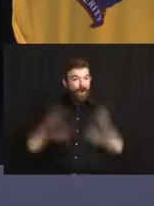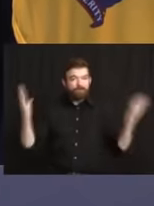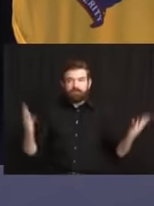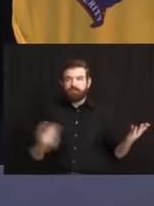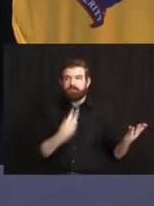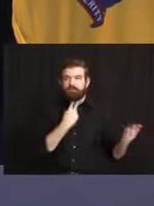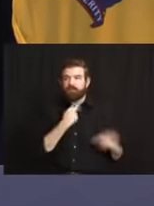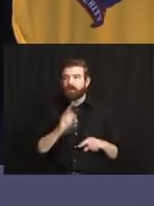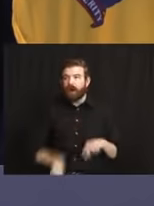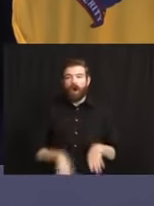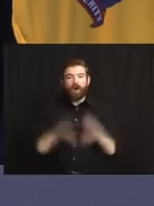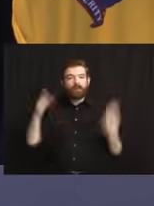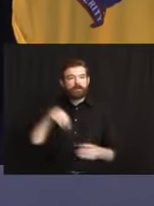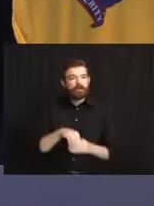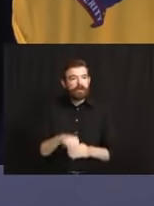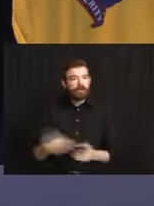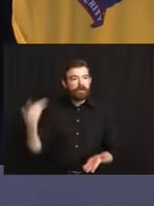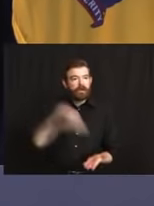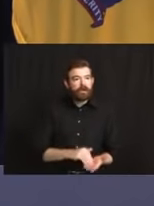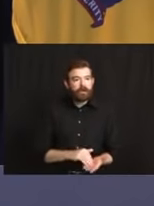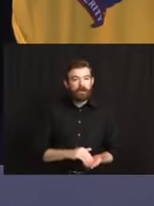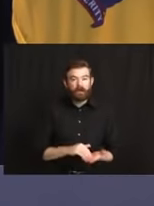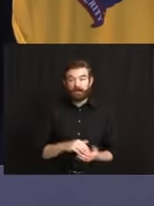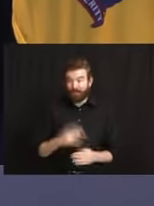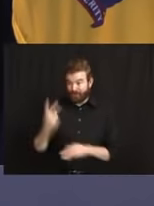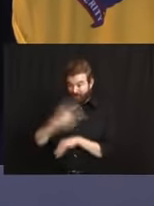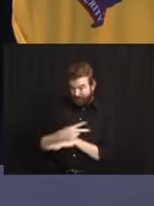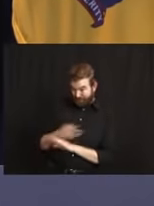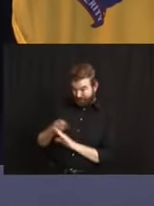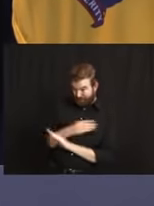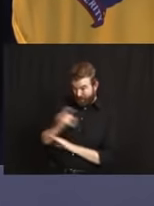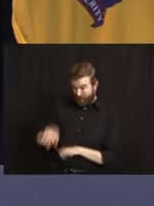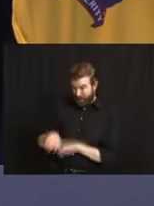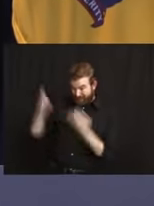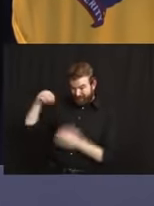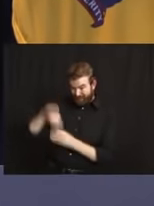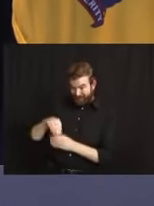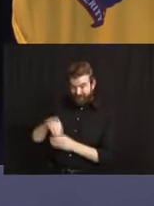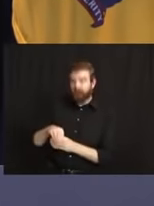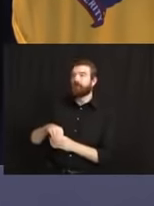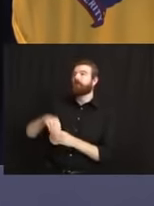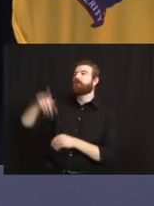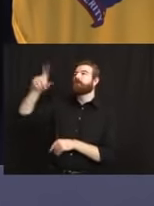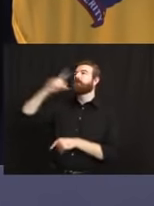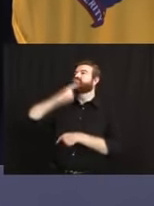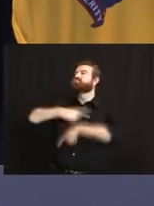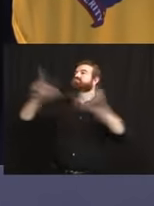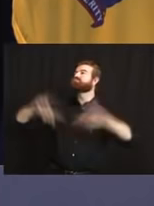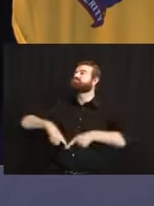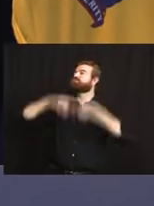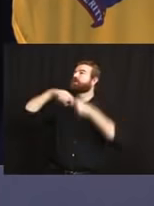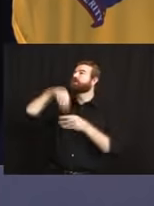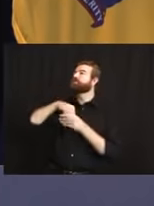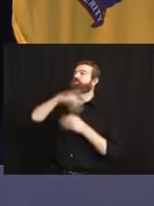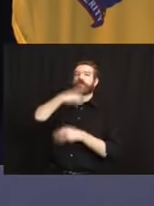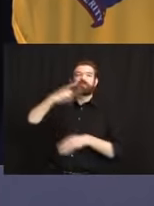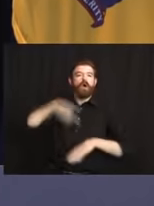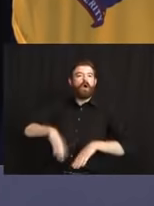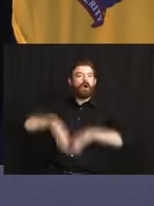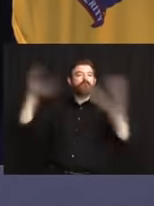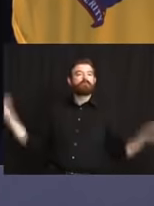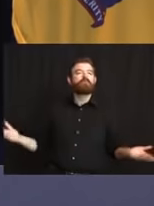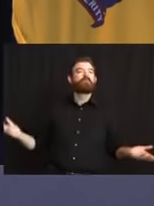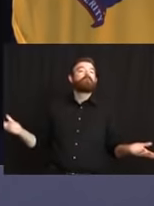and now 2 days before it happens, the rug is pulled from under them. So some ideas possibly to